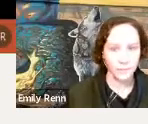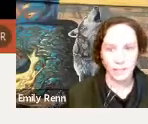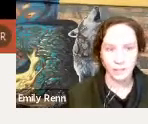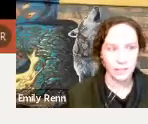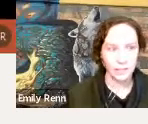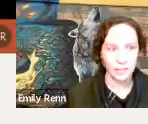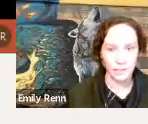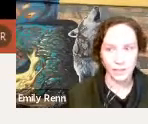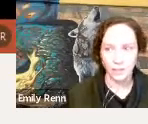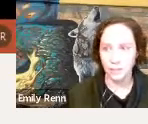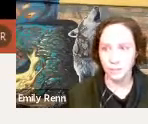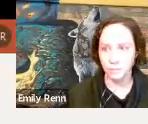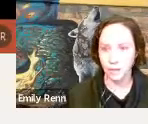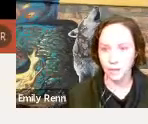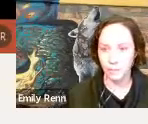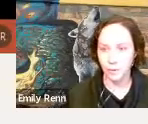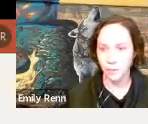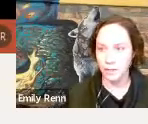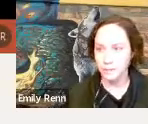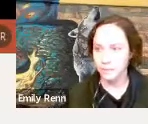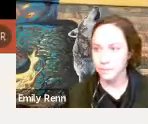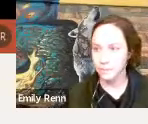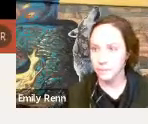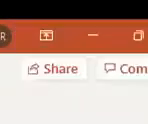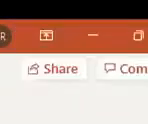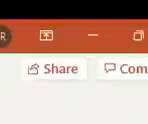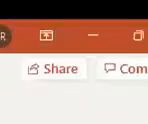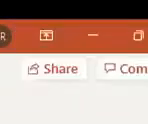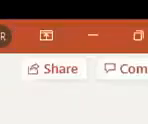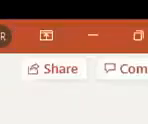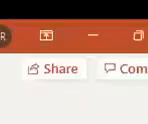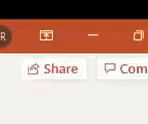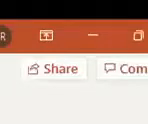Okay, can you see my PowerPoint?